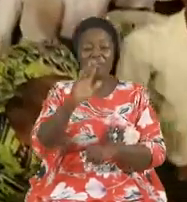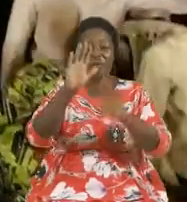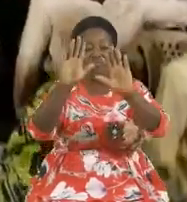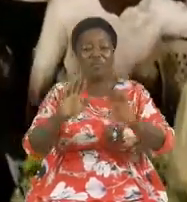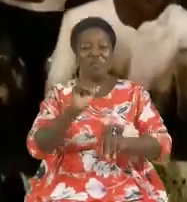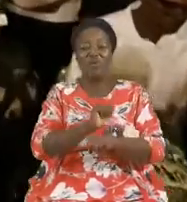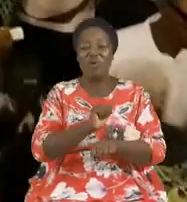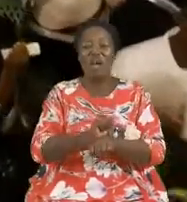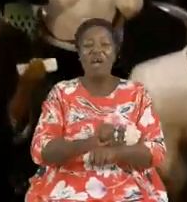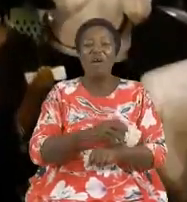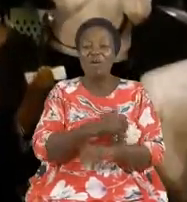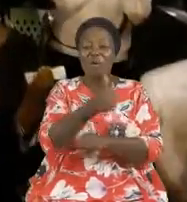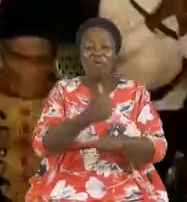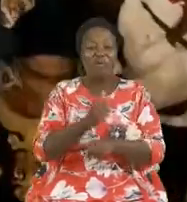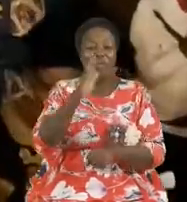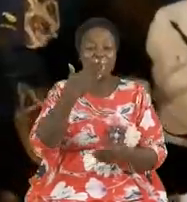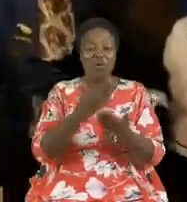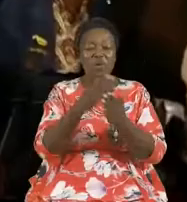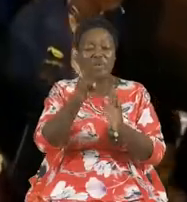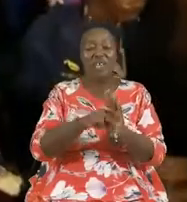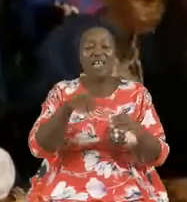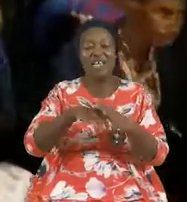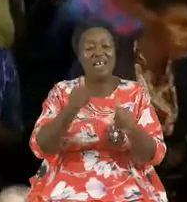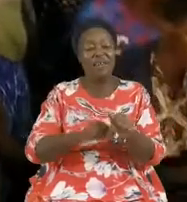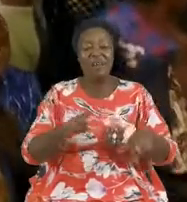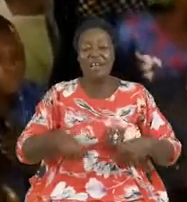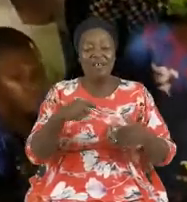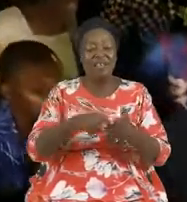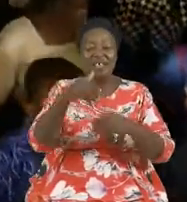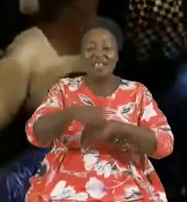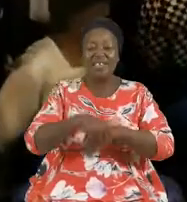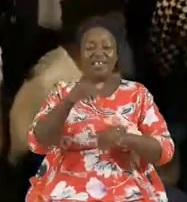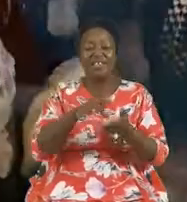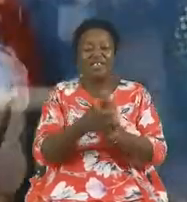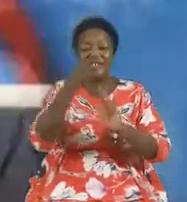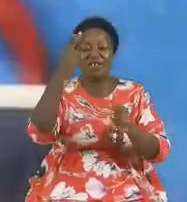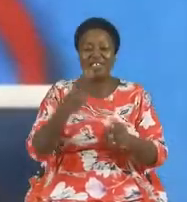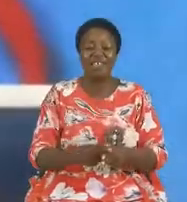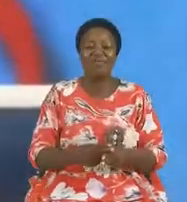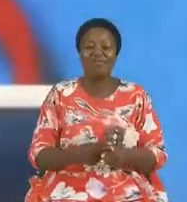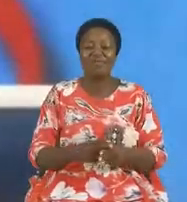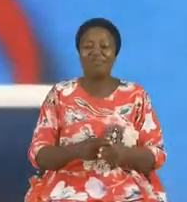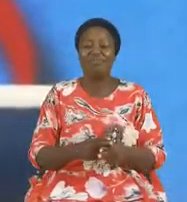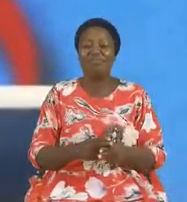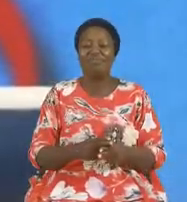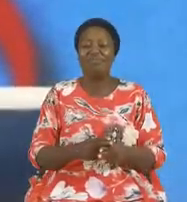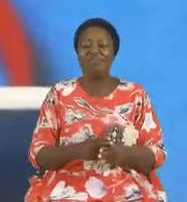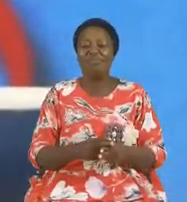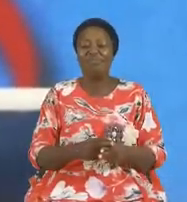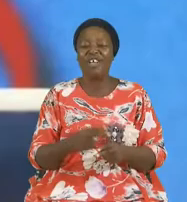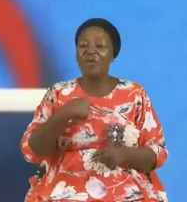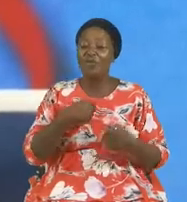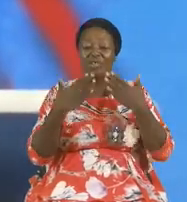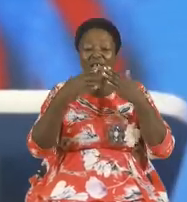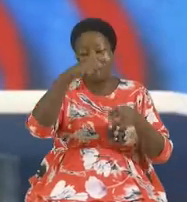Confirm your power. And confirm your miracle. Confirm your goodness in every life tonight